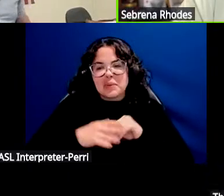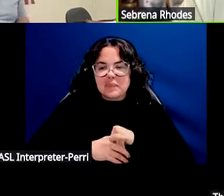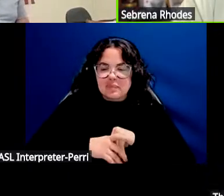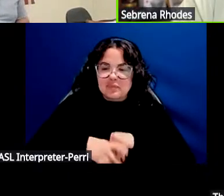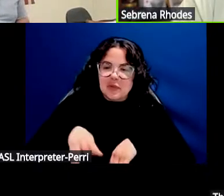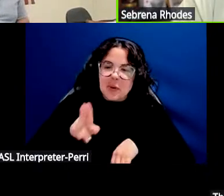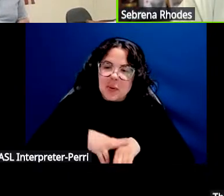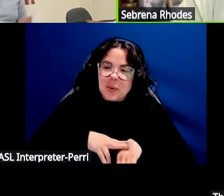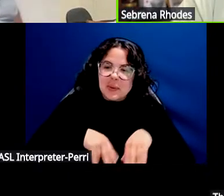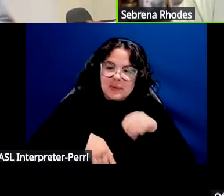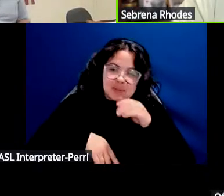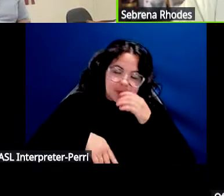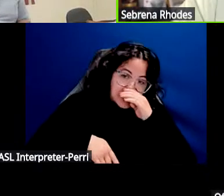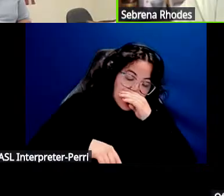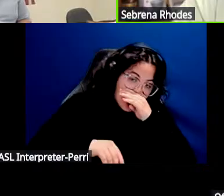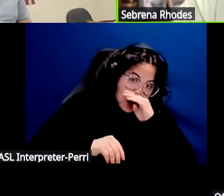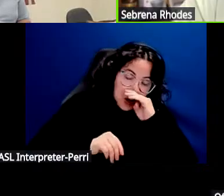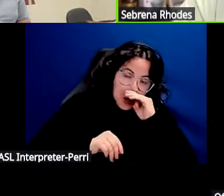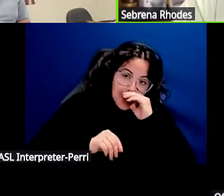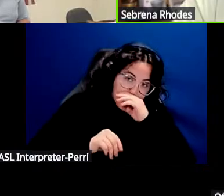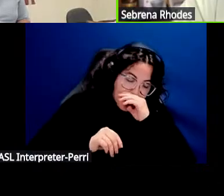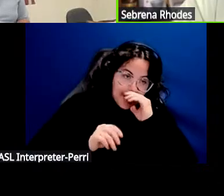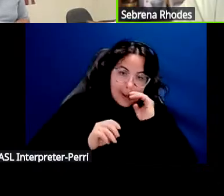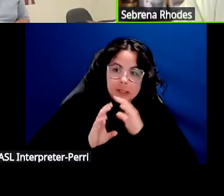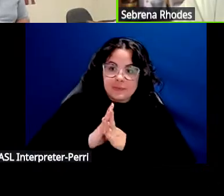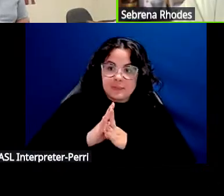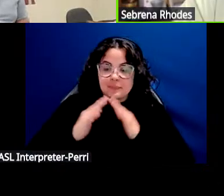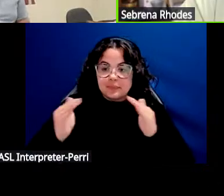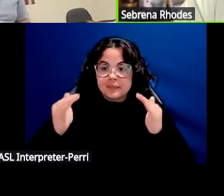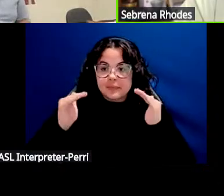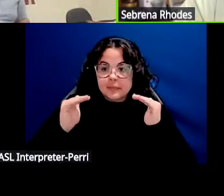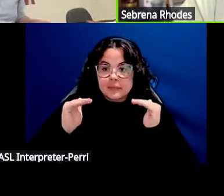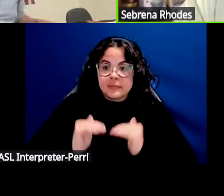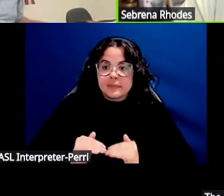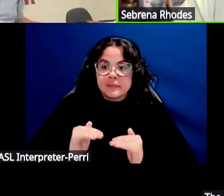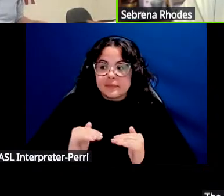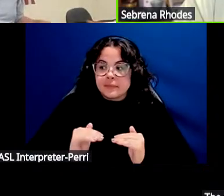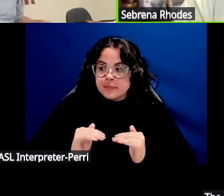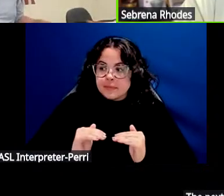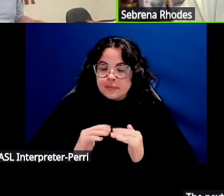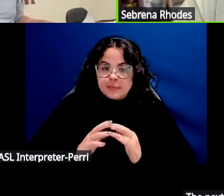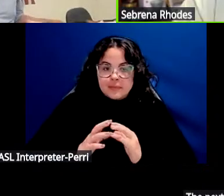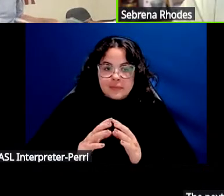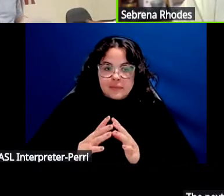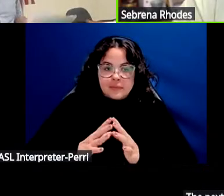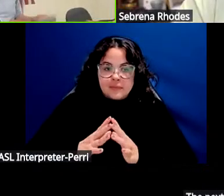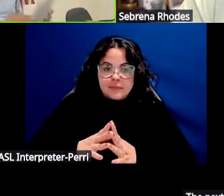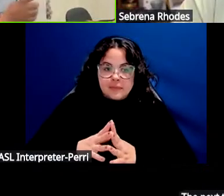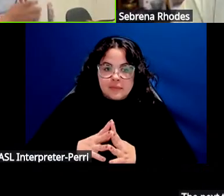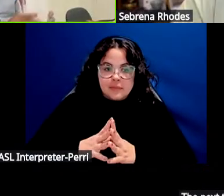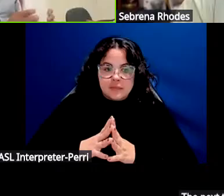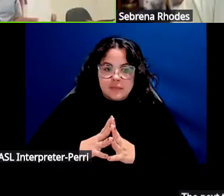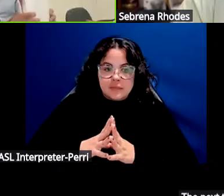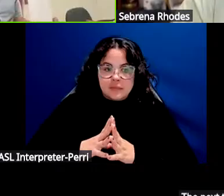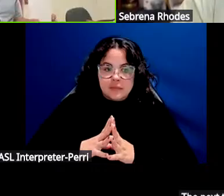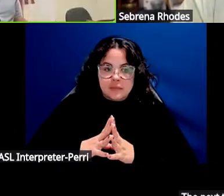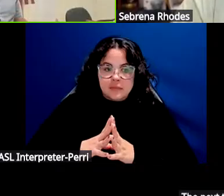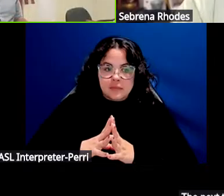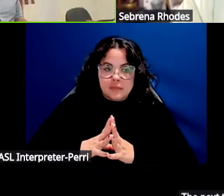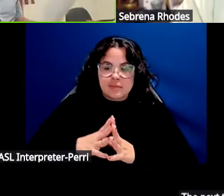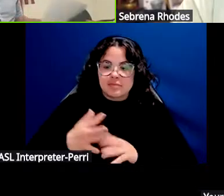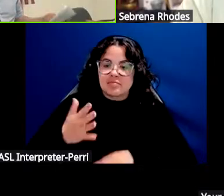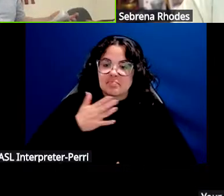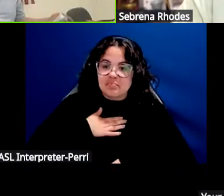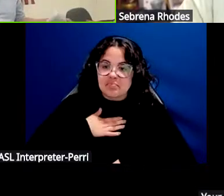course. And the next thing we have is Your resolution.